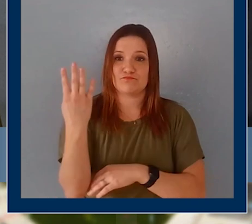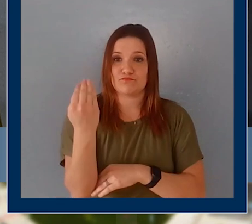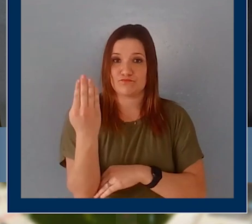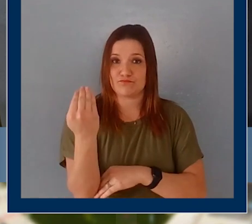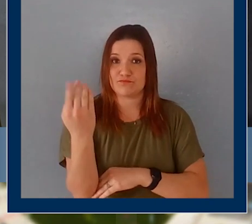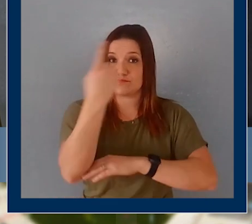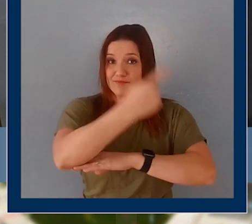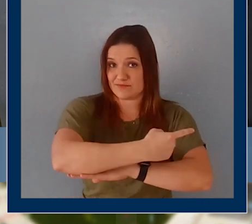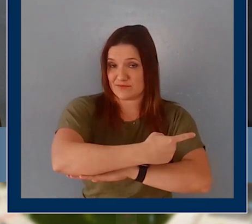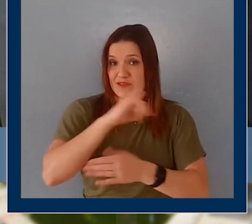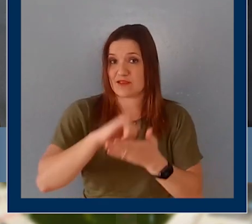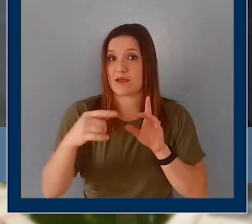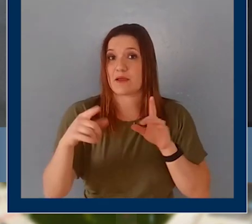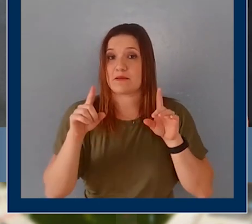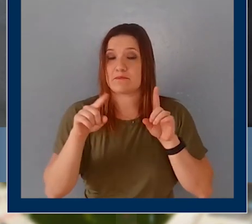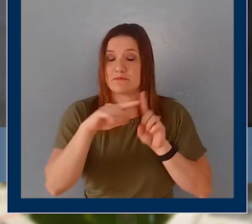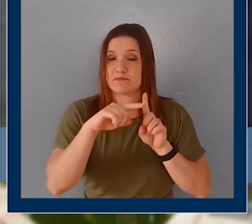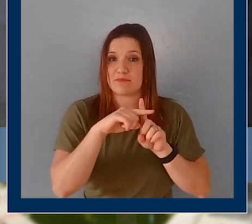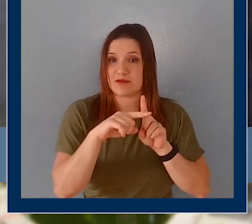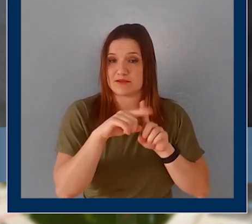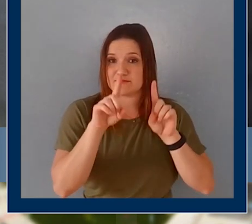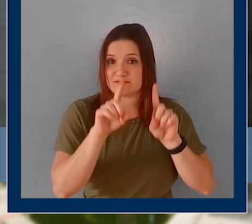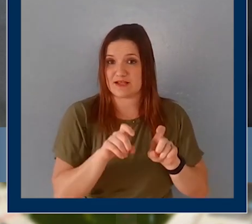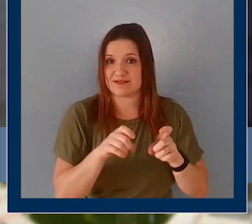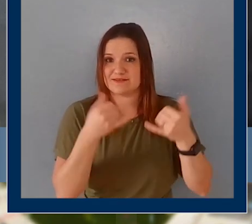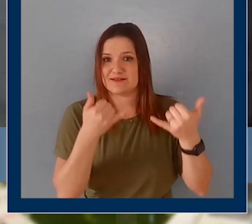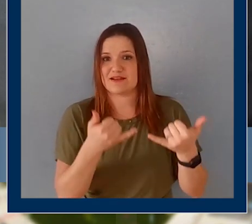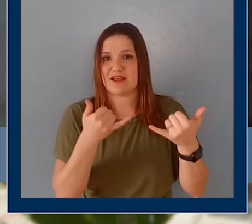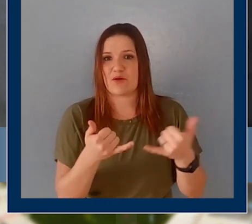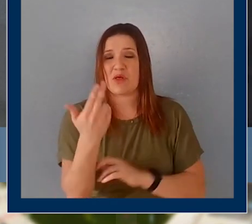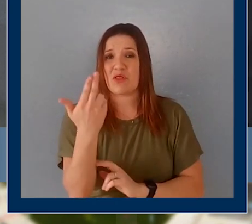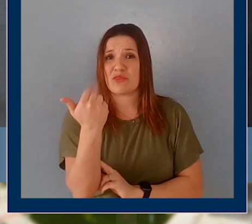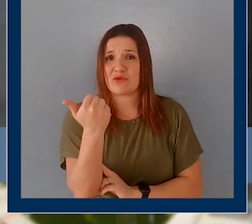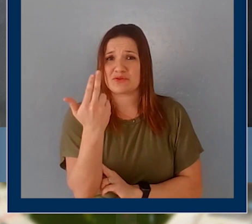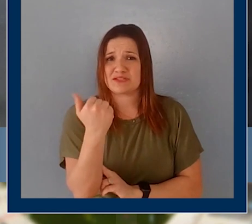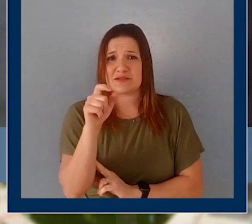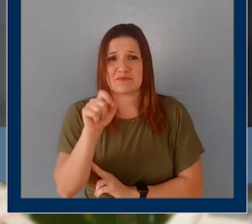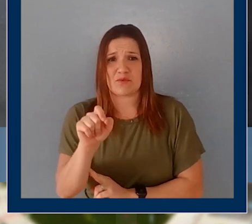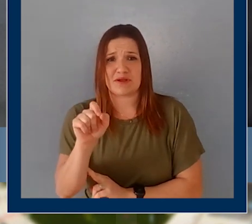just what we were experiencing. So start at the state level.